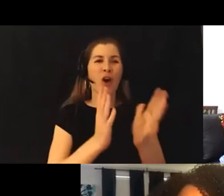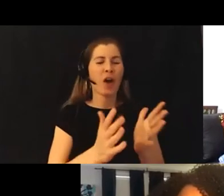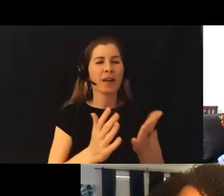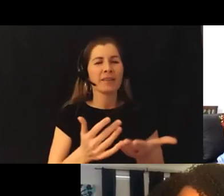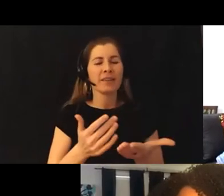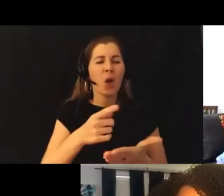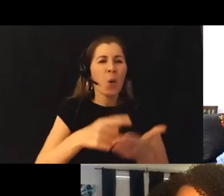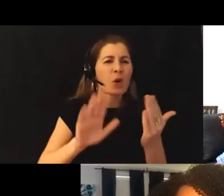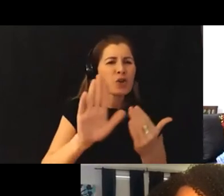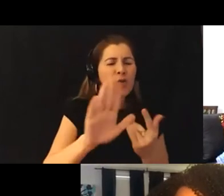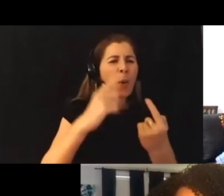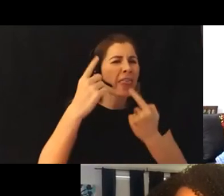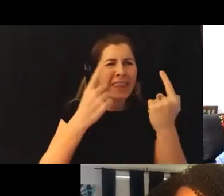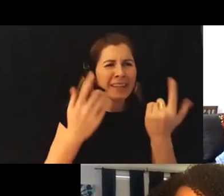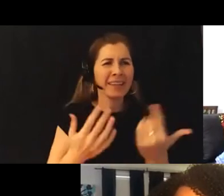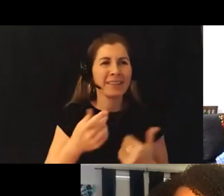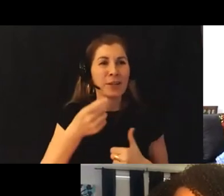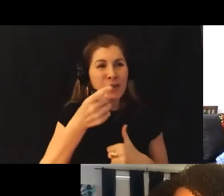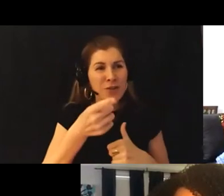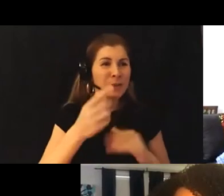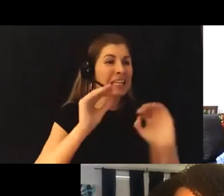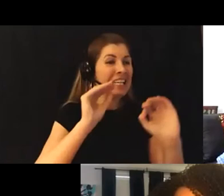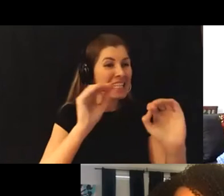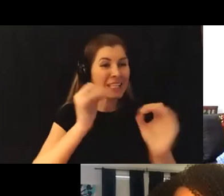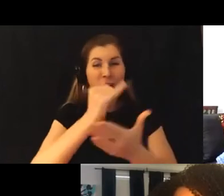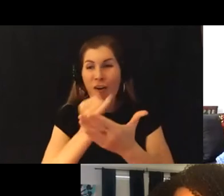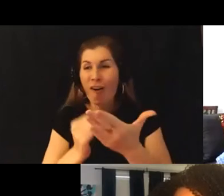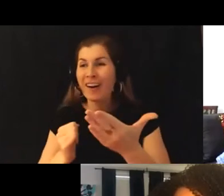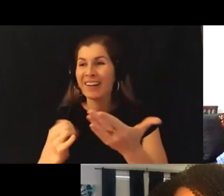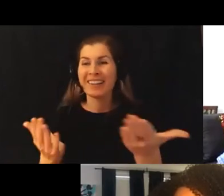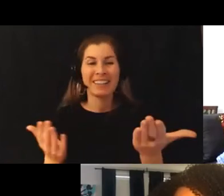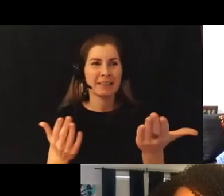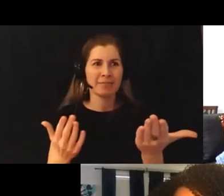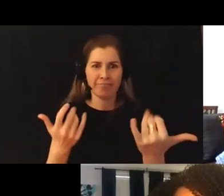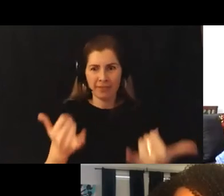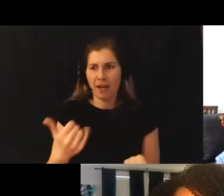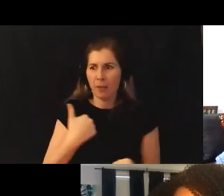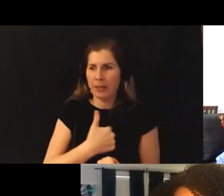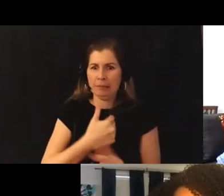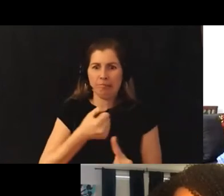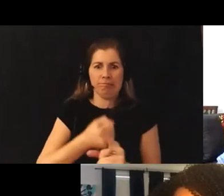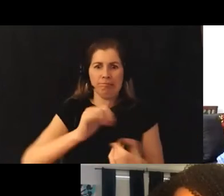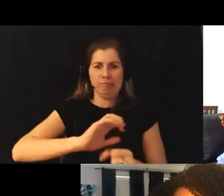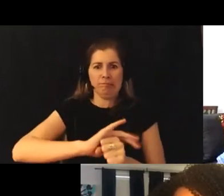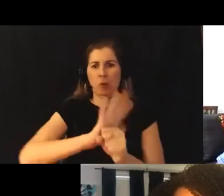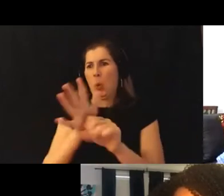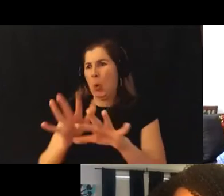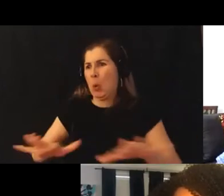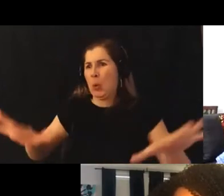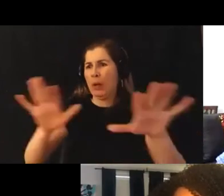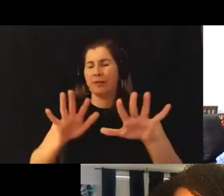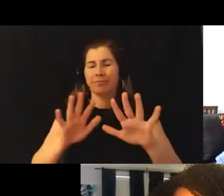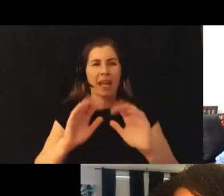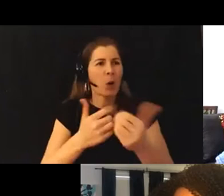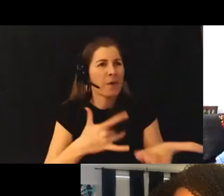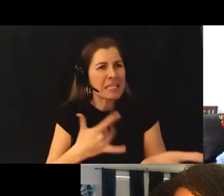thinking about teaching artistry as we are in the middle of a pandemic, as we are in the middle